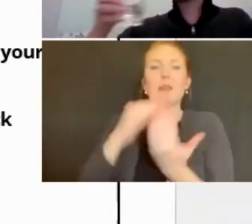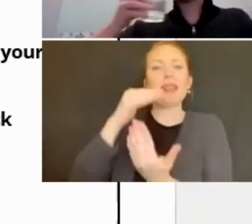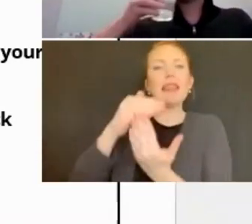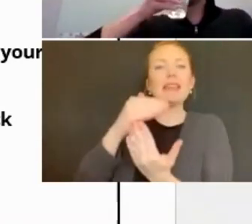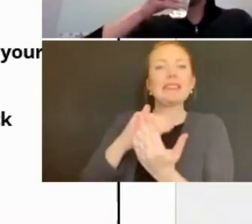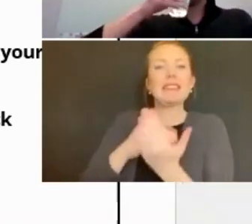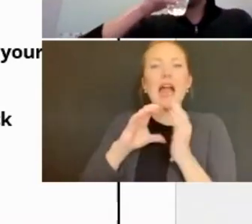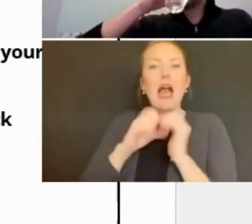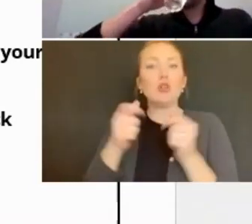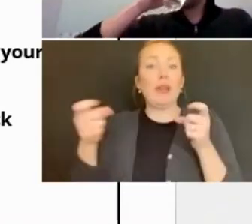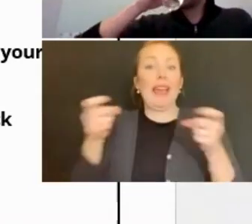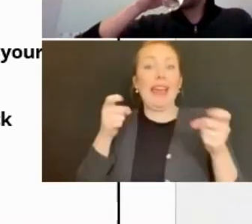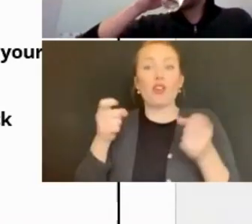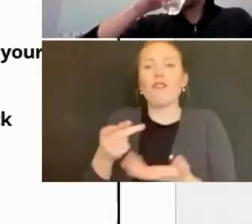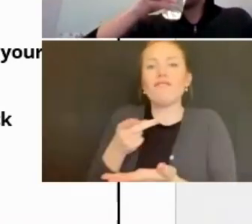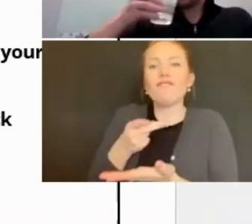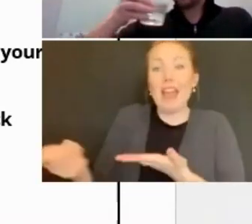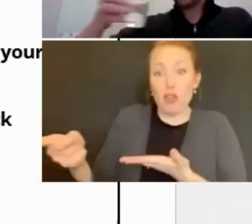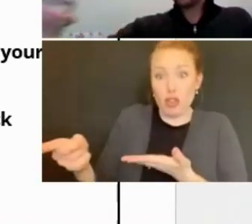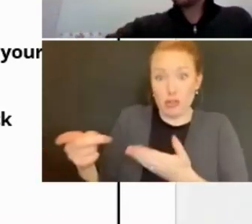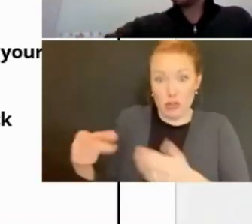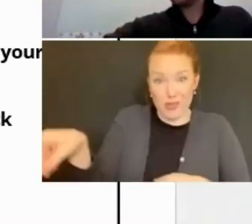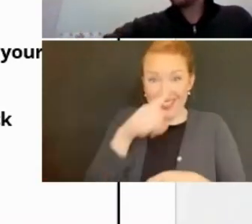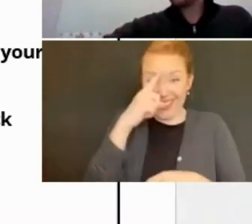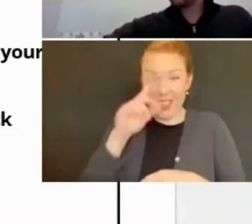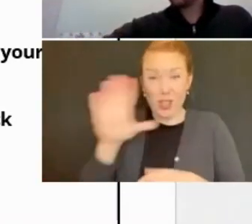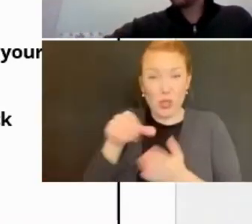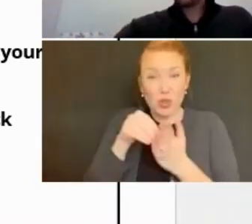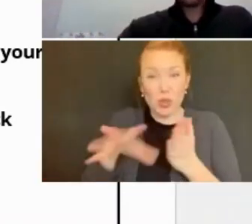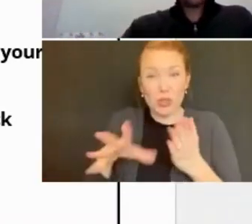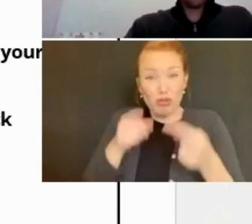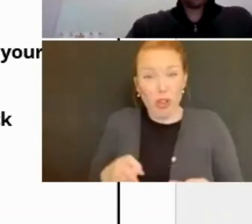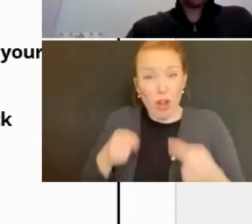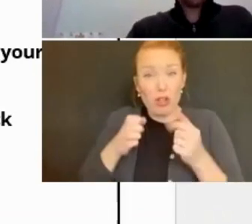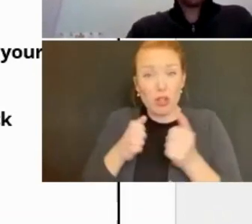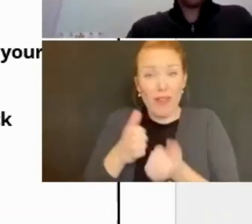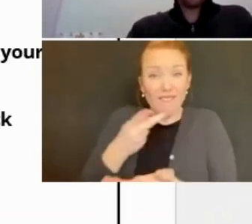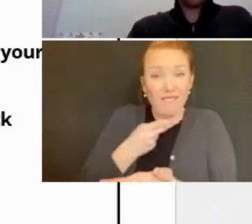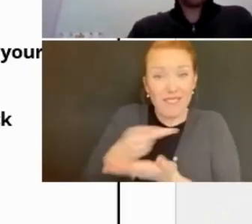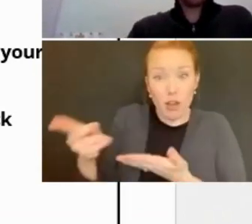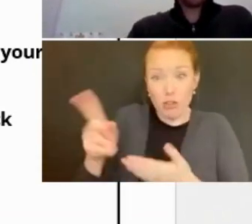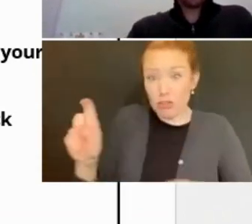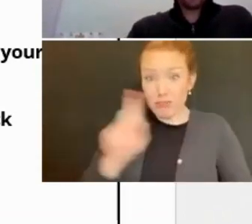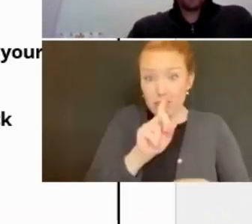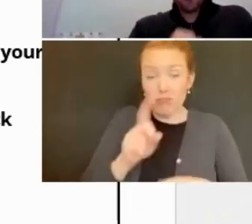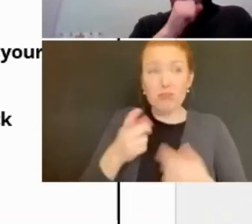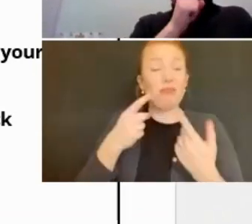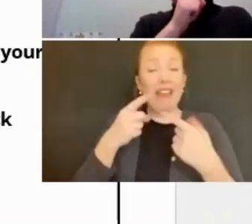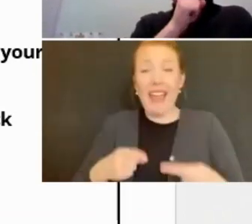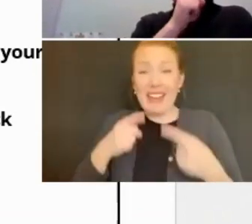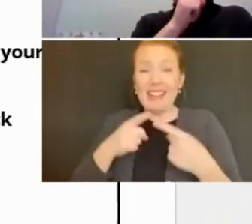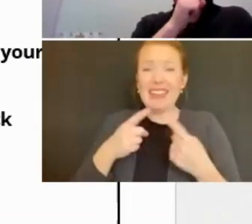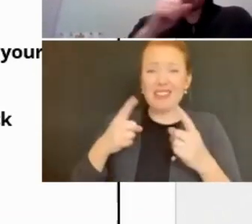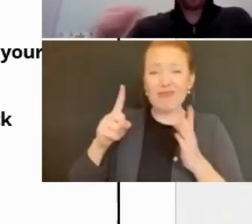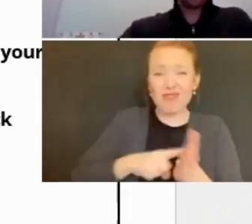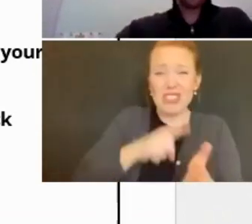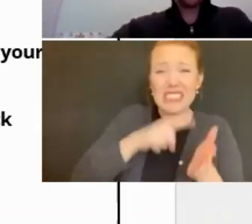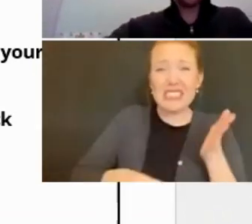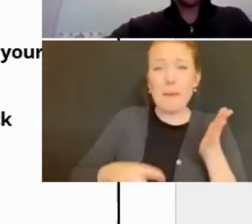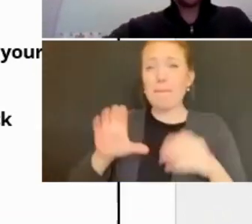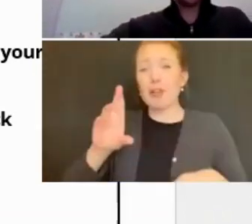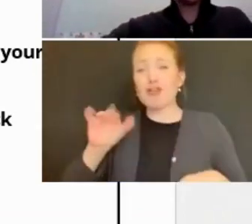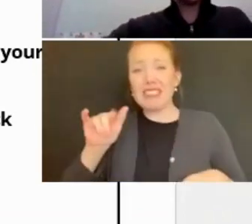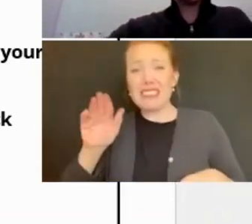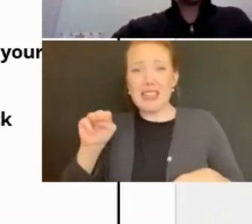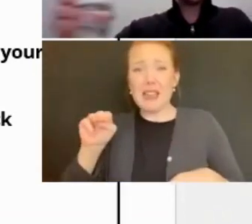handle failure. Teachers, how many of you think your students struggle sometimes with handling failure, handling criticism, and learning how to get up from